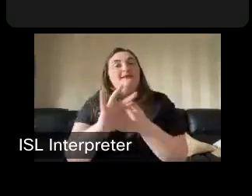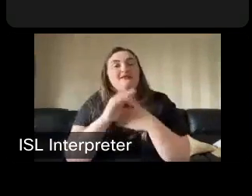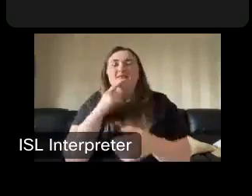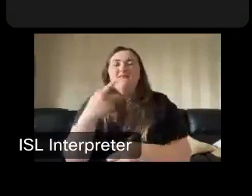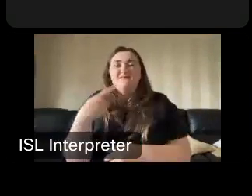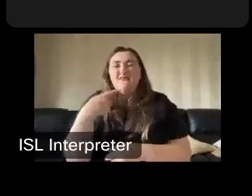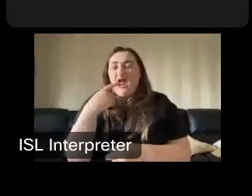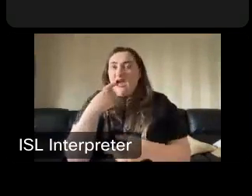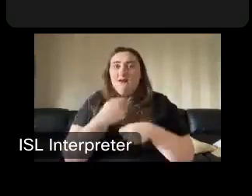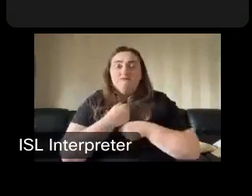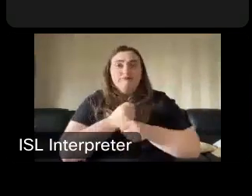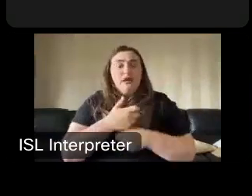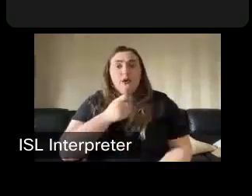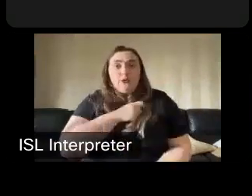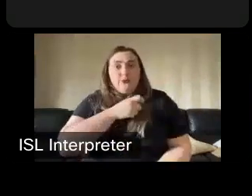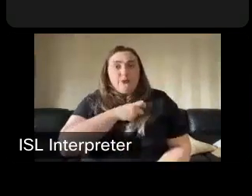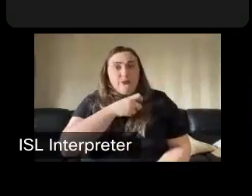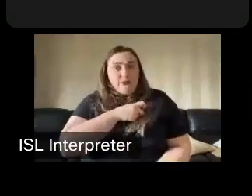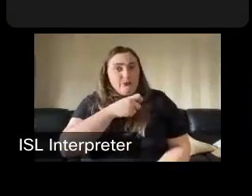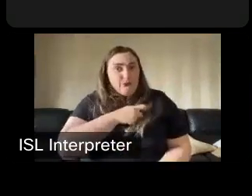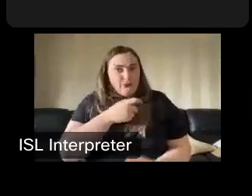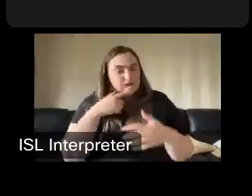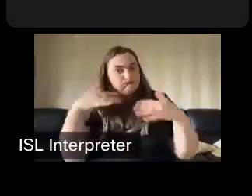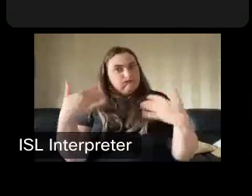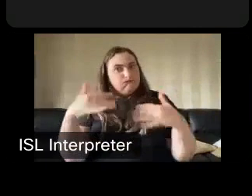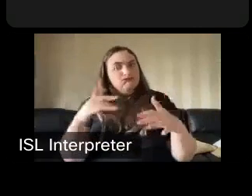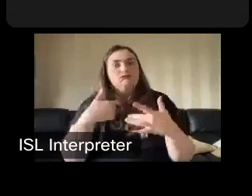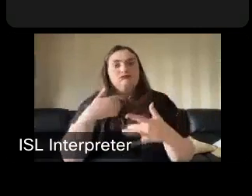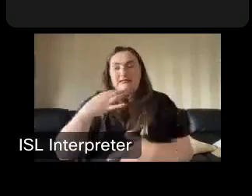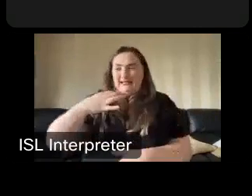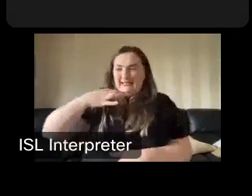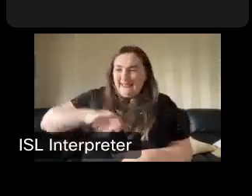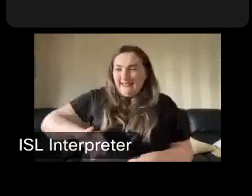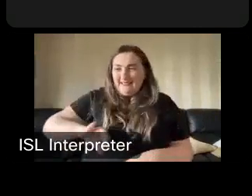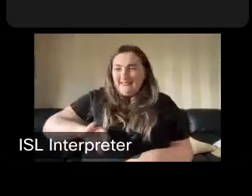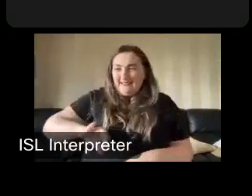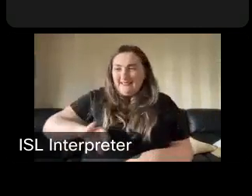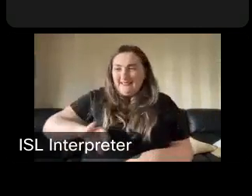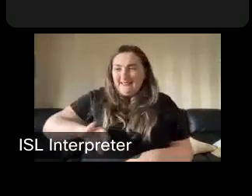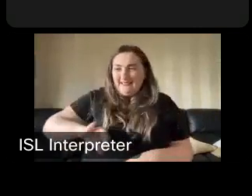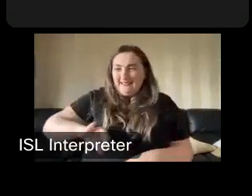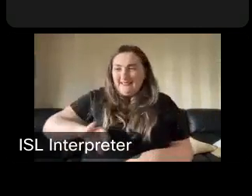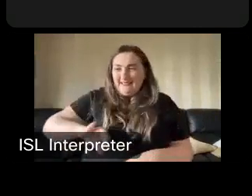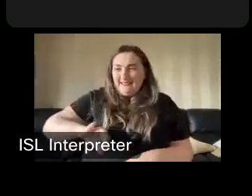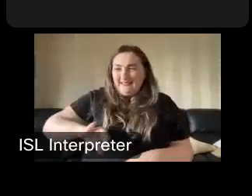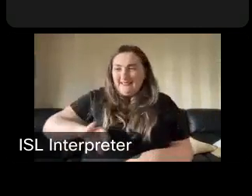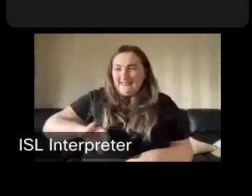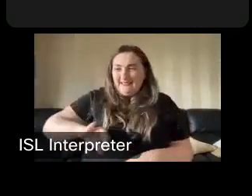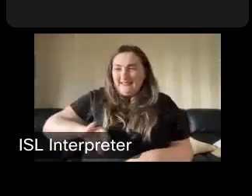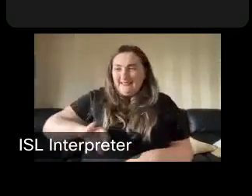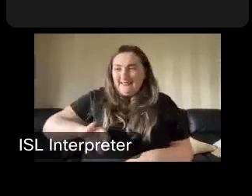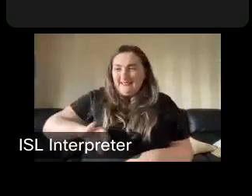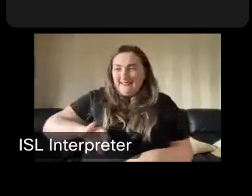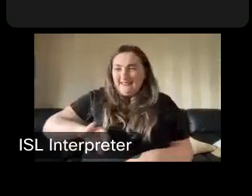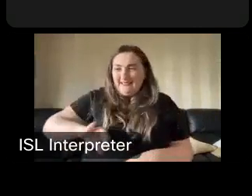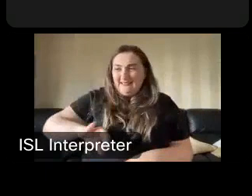The anxiety is very significant. The guilt is overwhelming. It can very much lead to